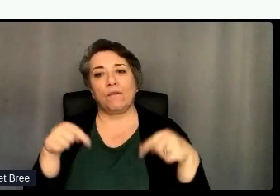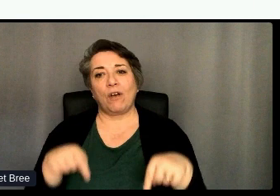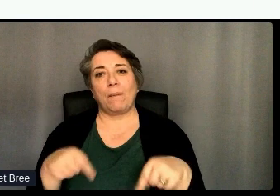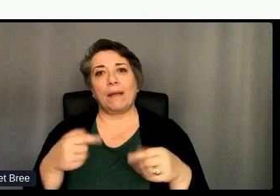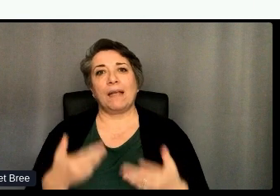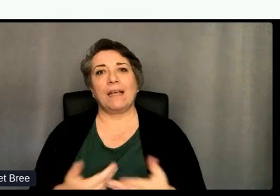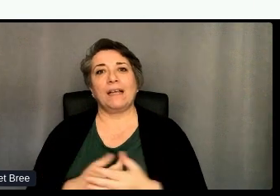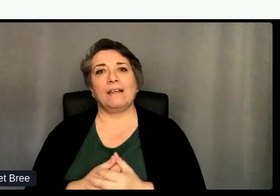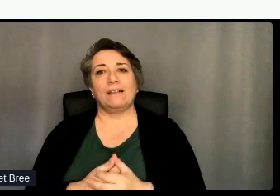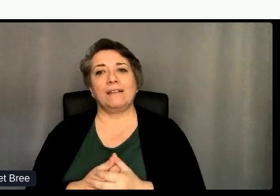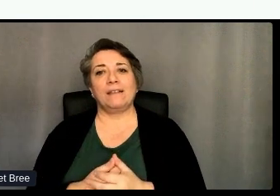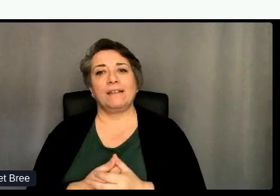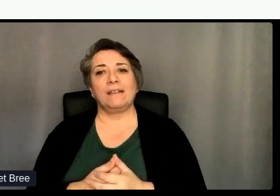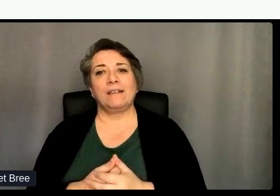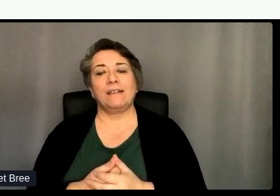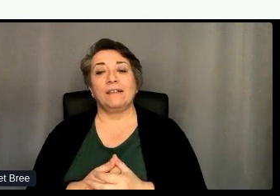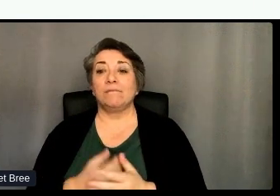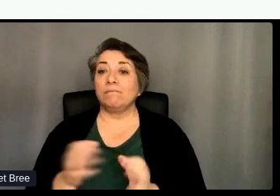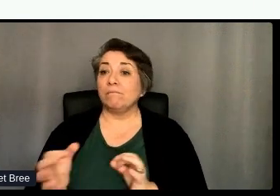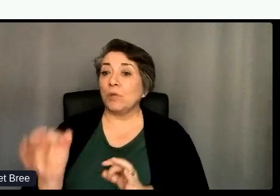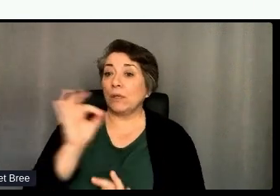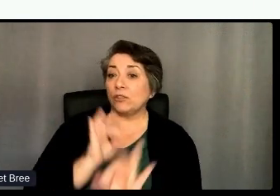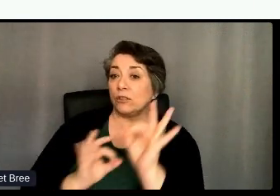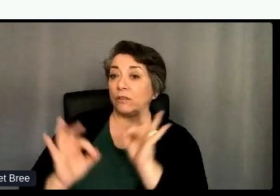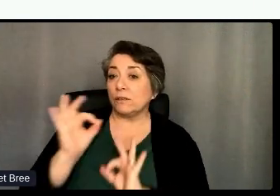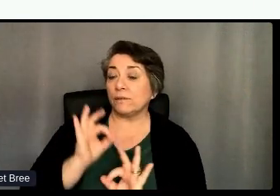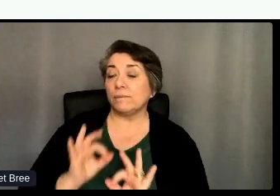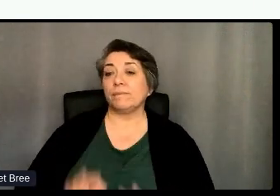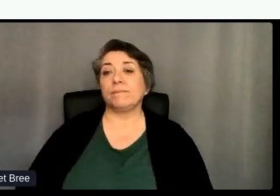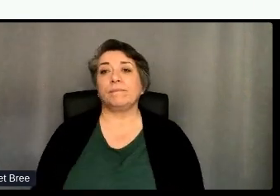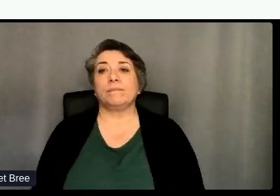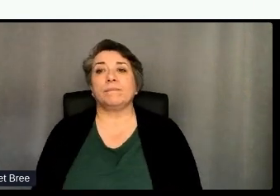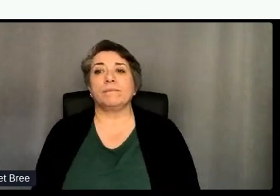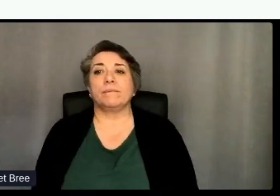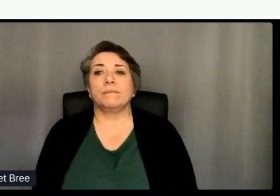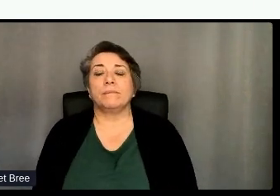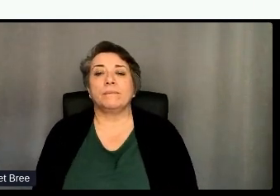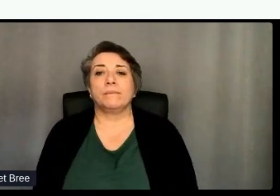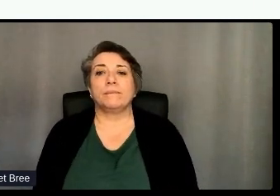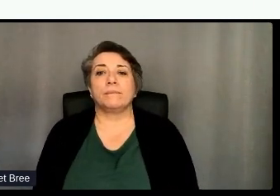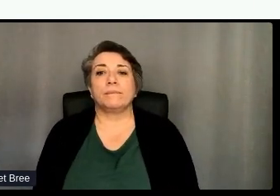and would like to open up for questions. Thank you.